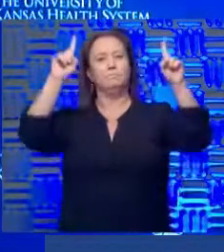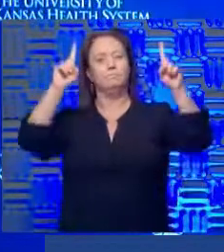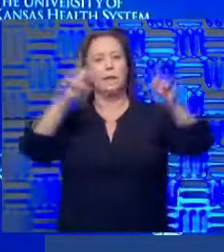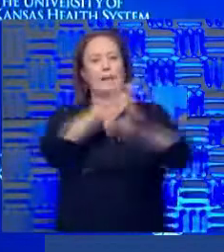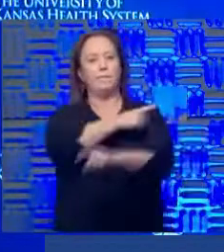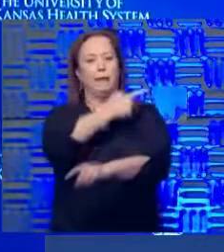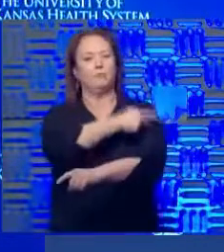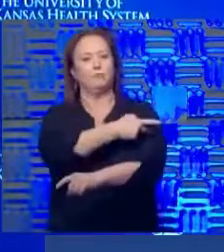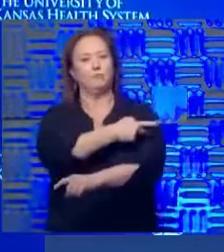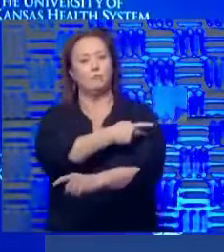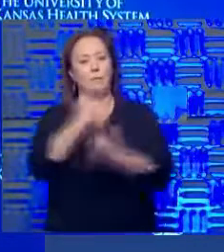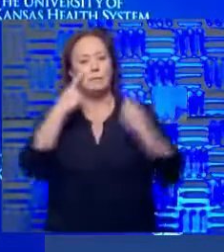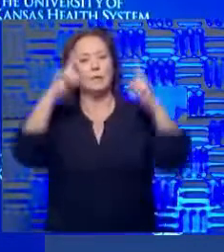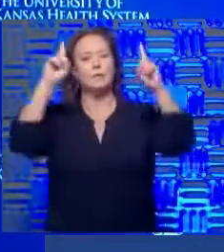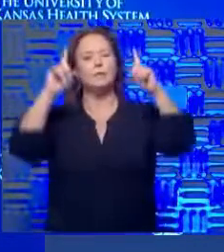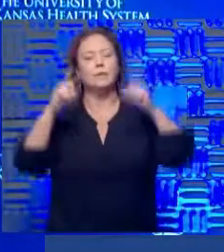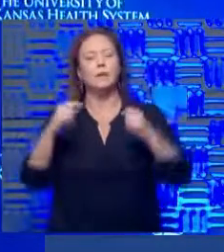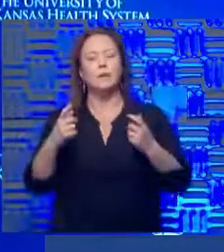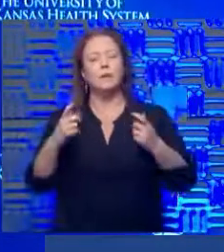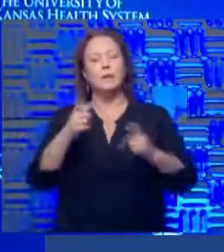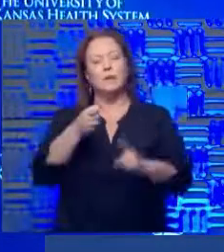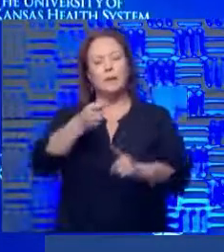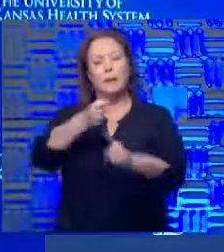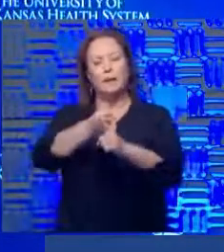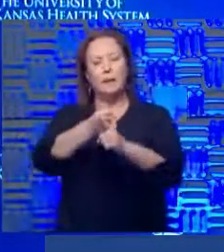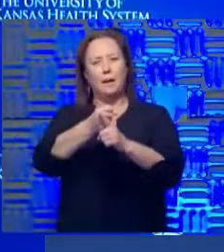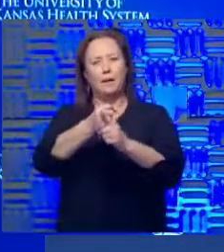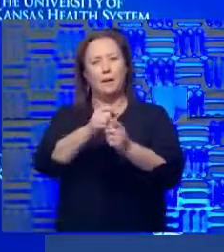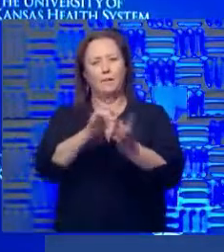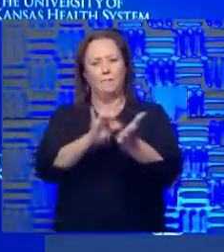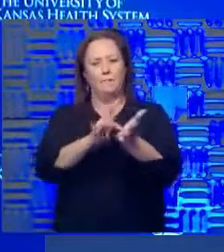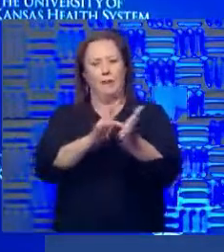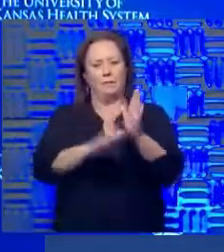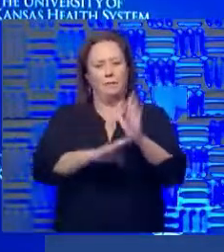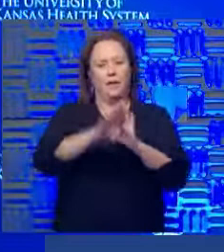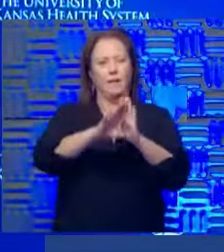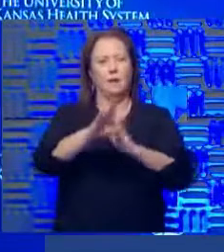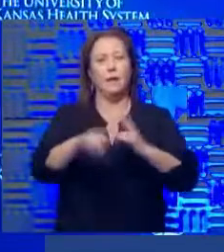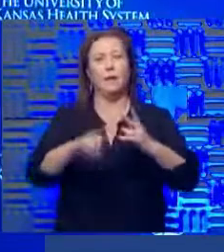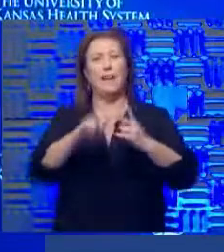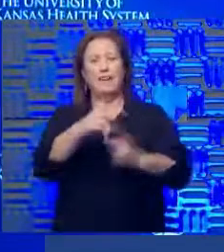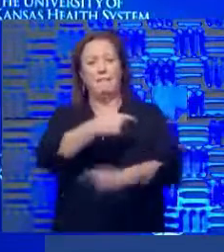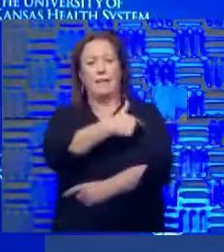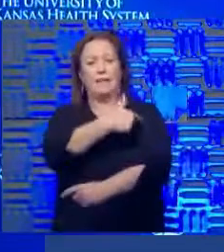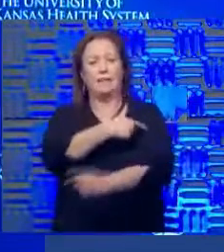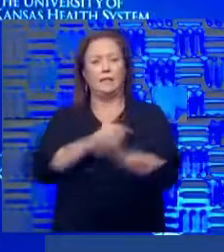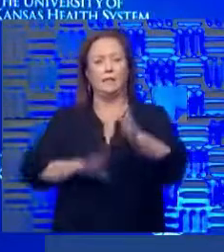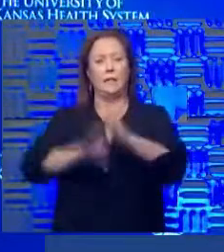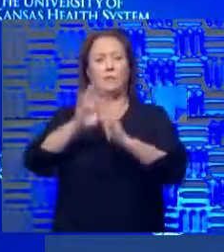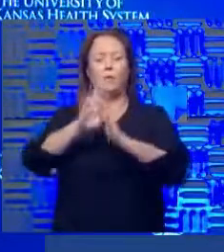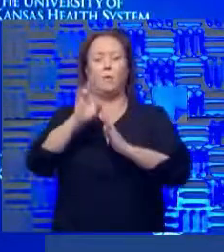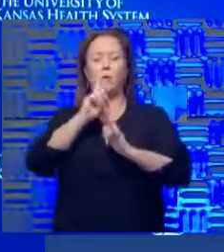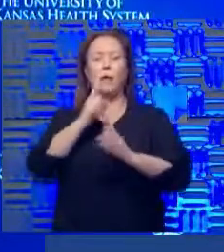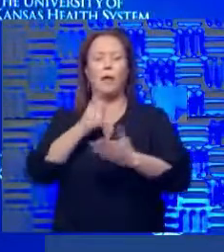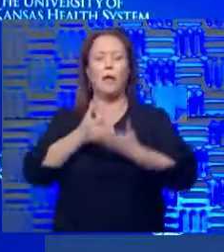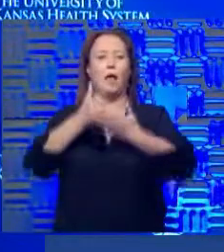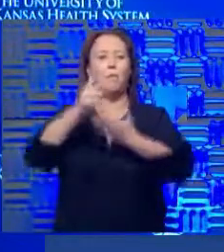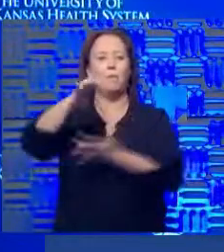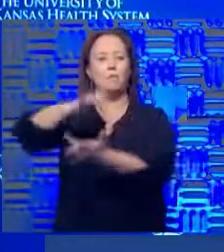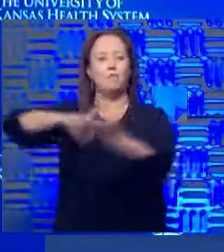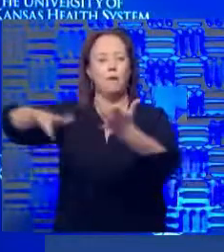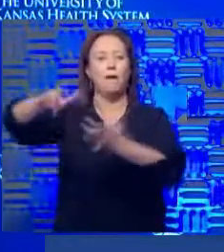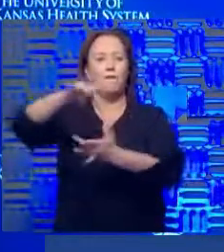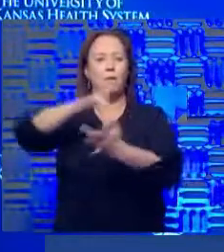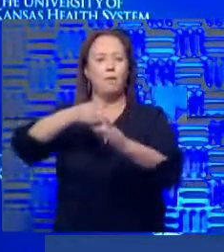do with it. But I think the impact of drug development and vaccinations will be dramatic on the travel industry. In the meantime,